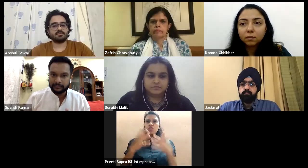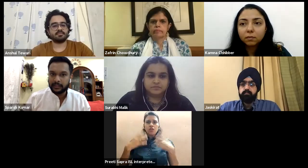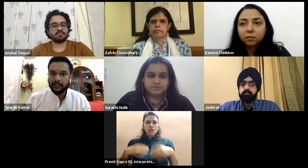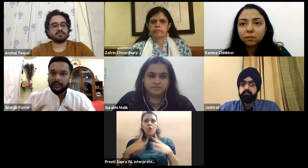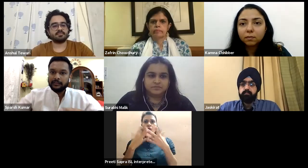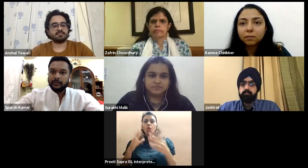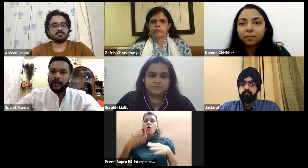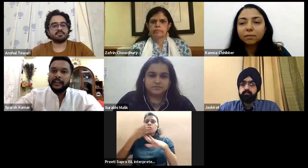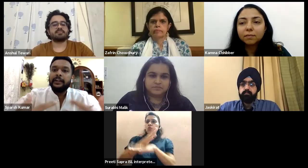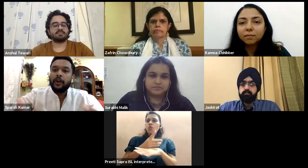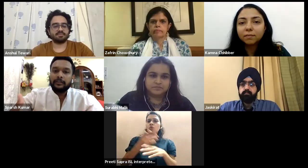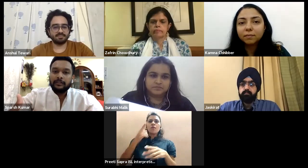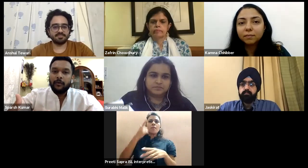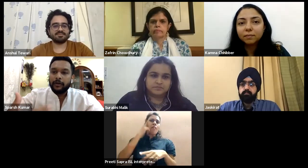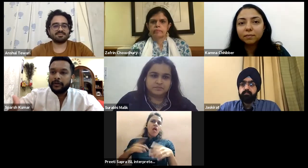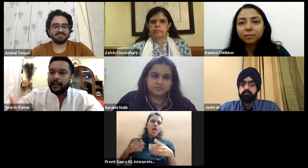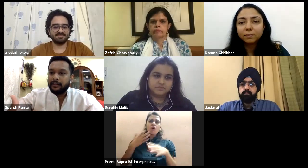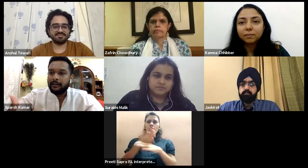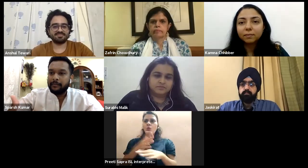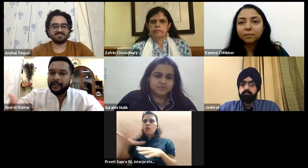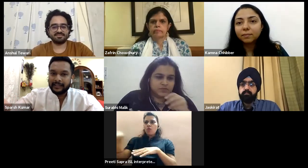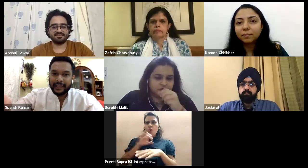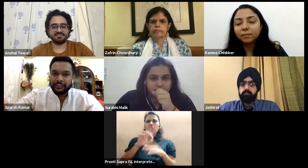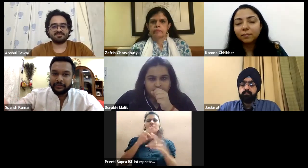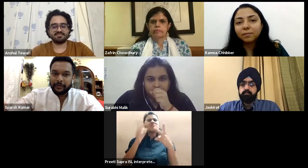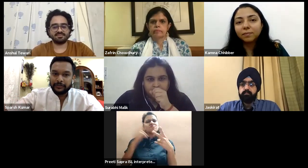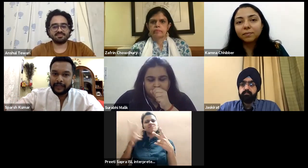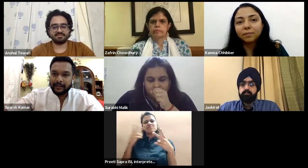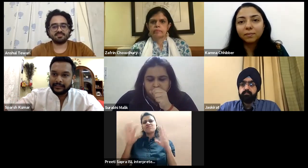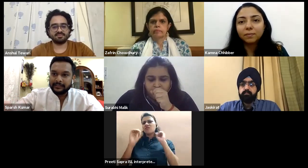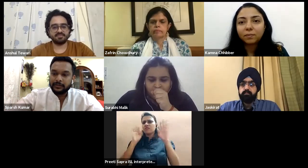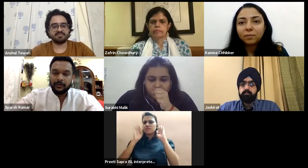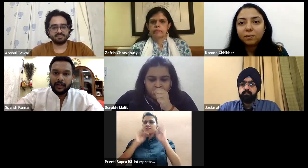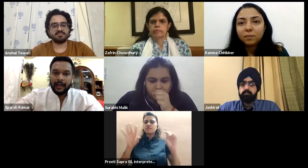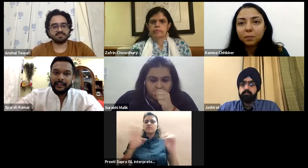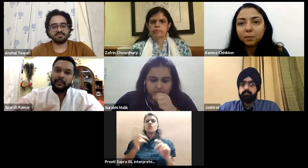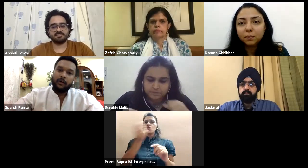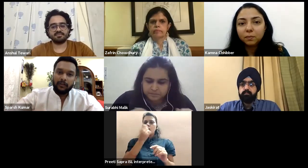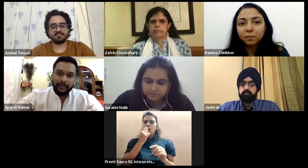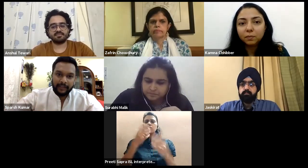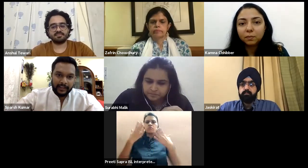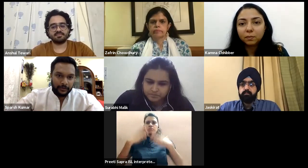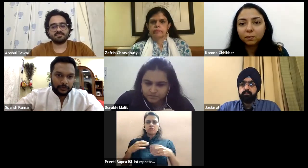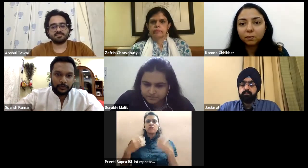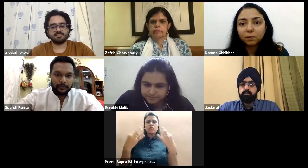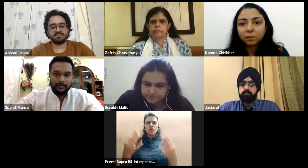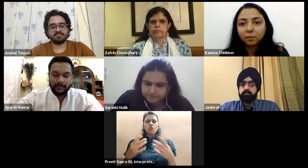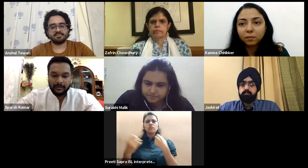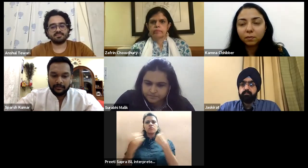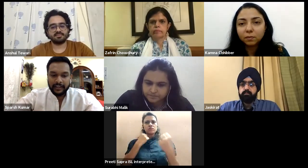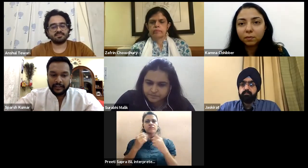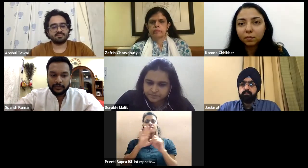jaundice. So, and he did not want to take medication because of that reason. So I think we are all being very used